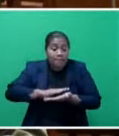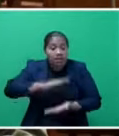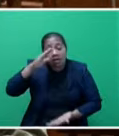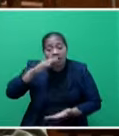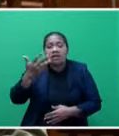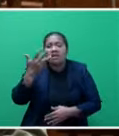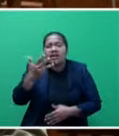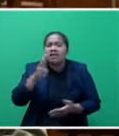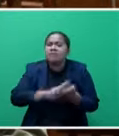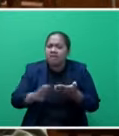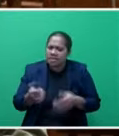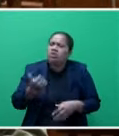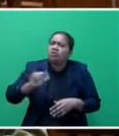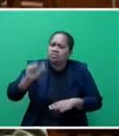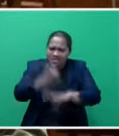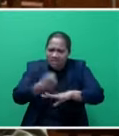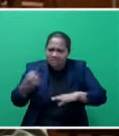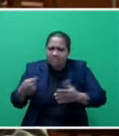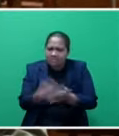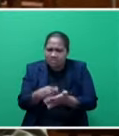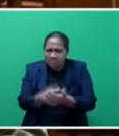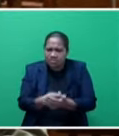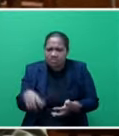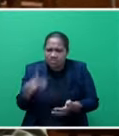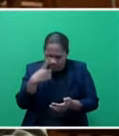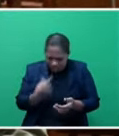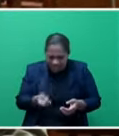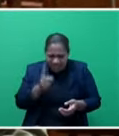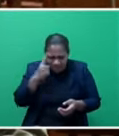use that? Why don't you use government money to take care of these people?